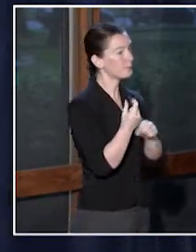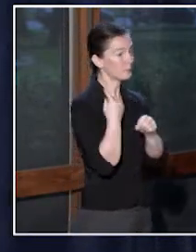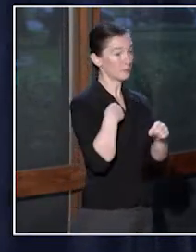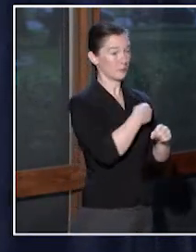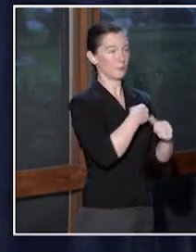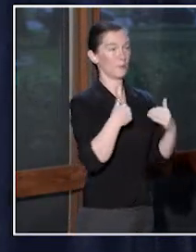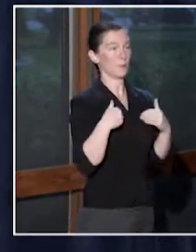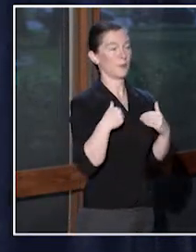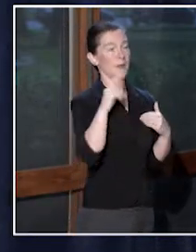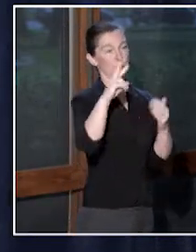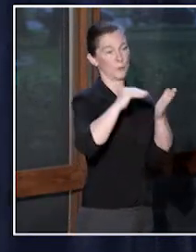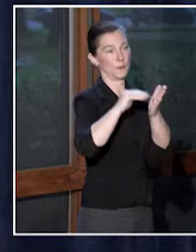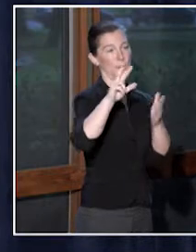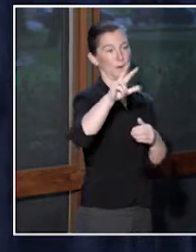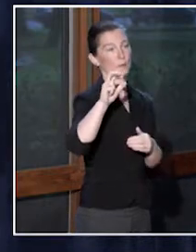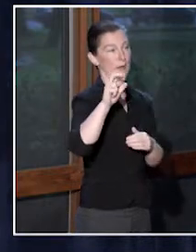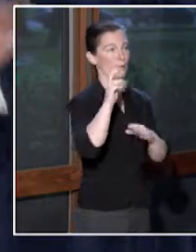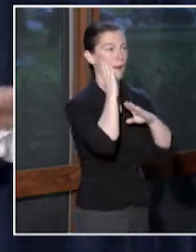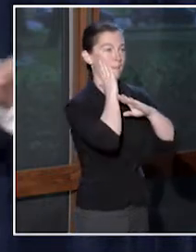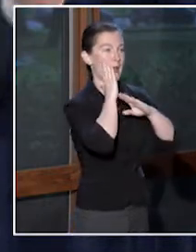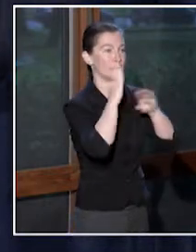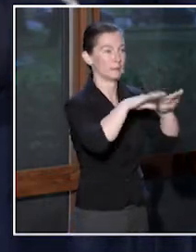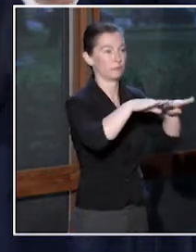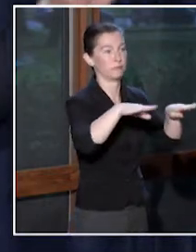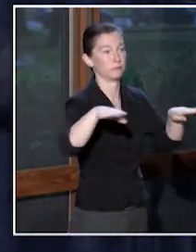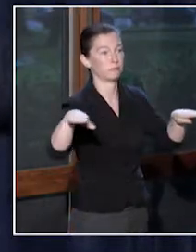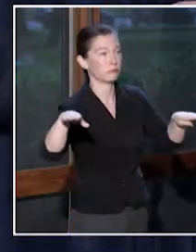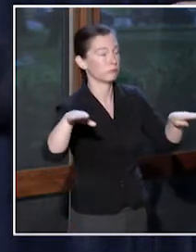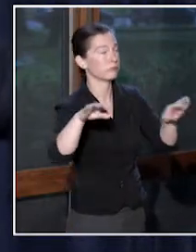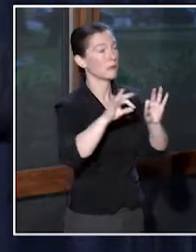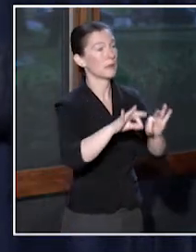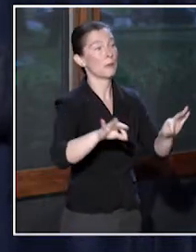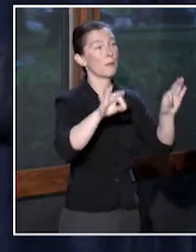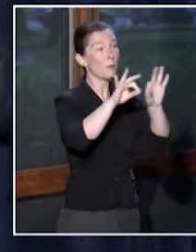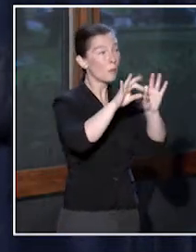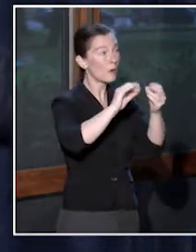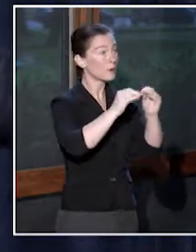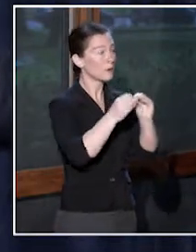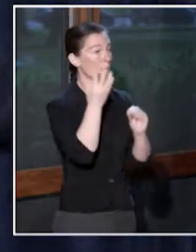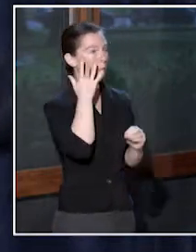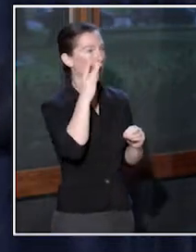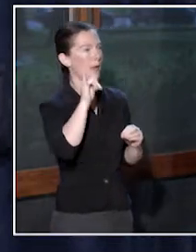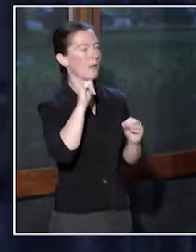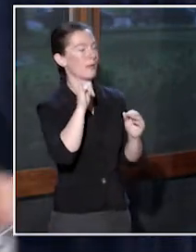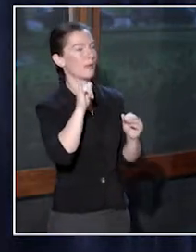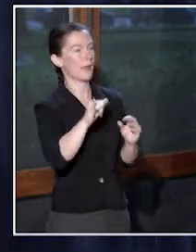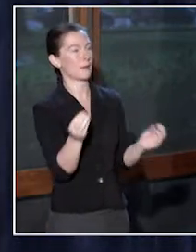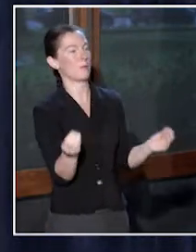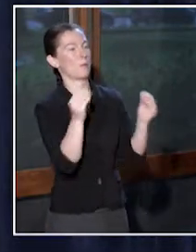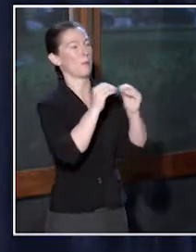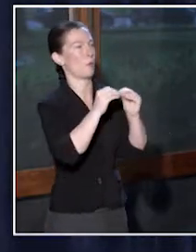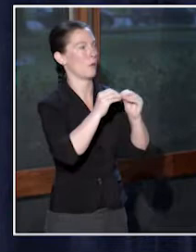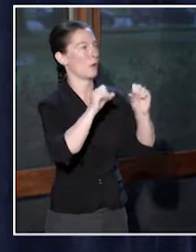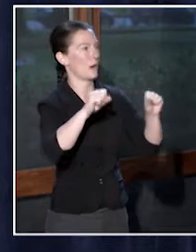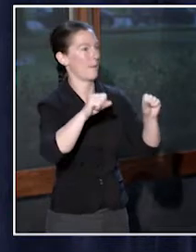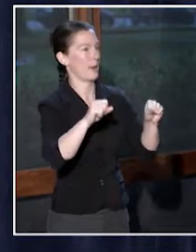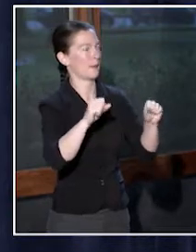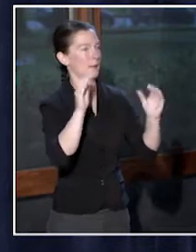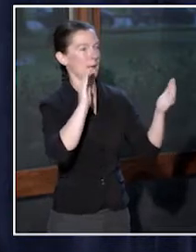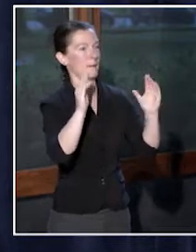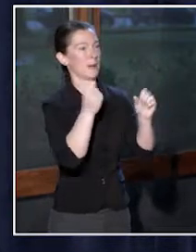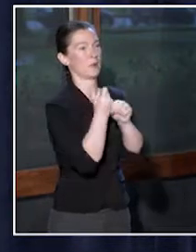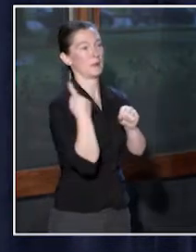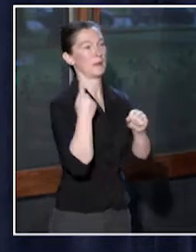That's significant because that's more capacity last winter than I committed to